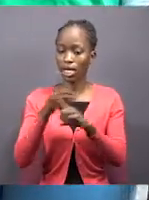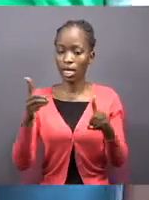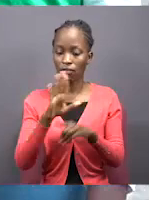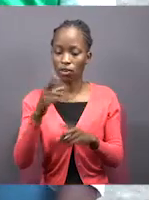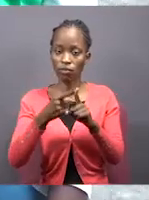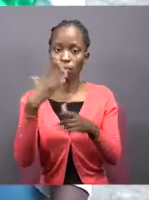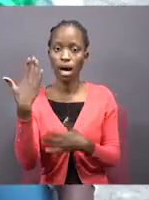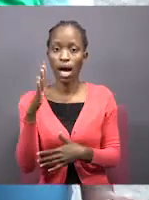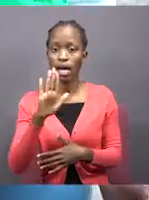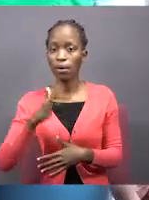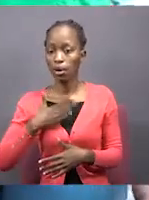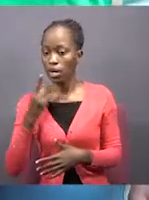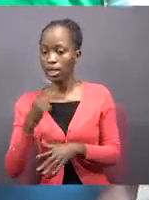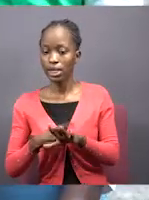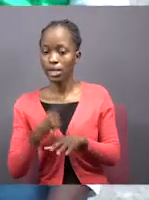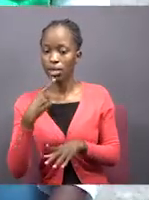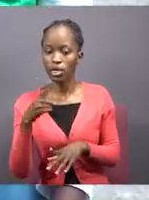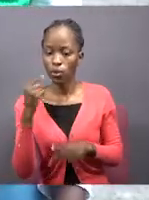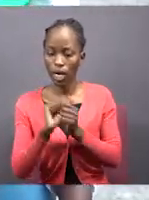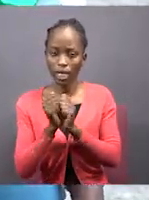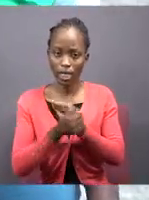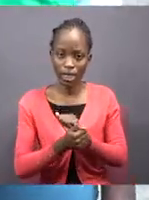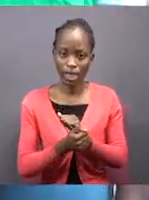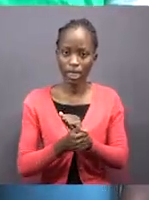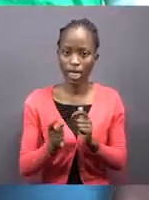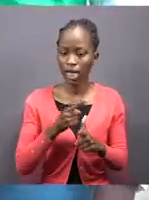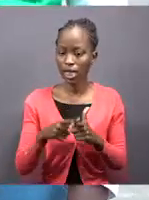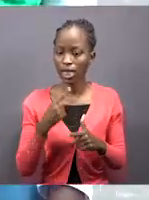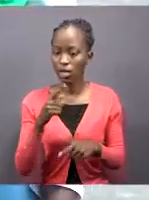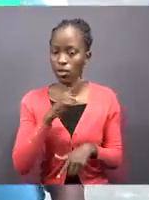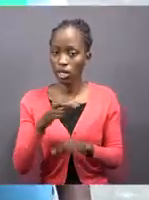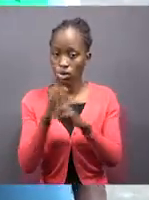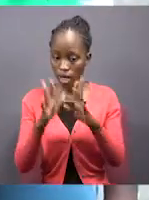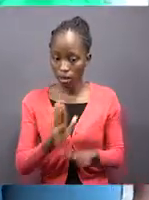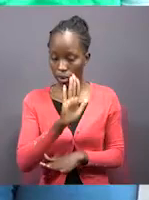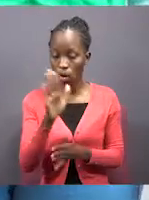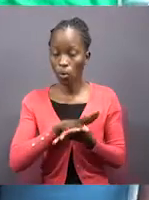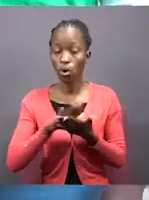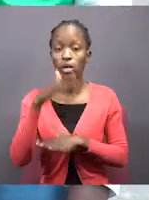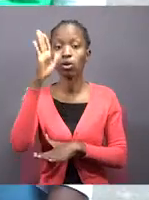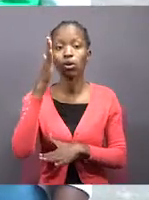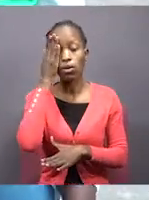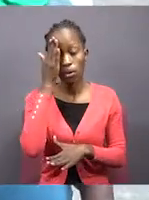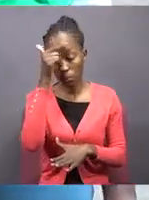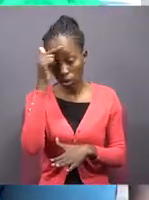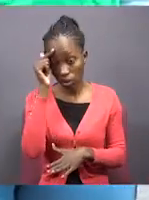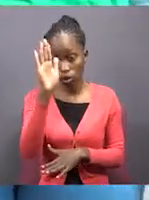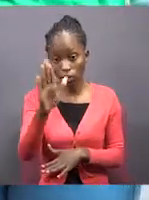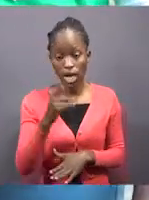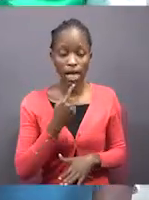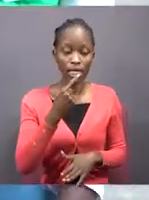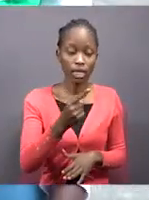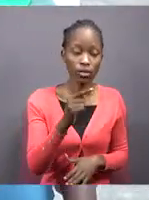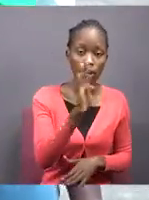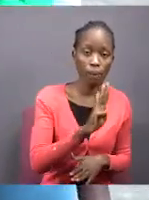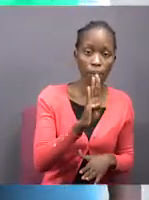who can reverse it? This is what the Lord says, your Redeemer, the Holy One of Israel. For your sake, I'll send to Babylon and bring